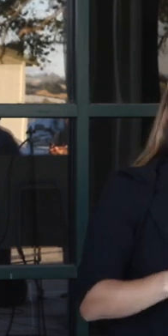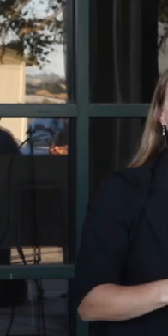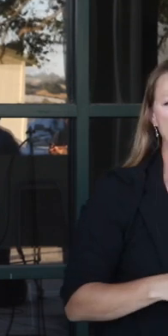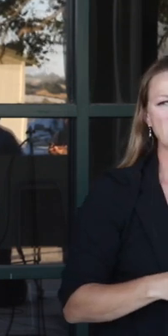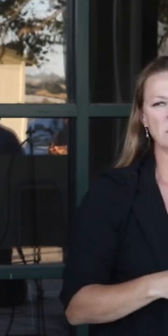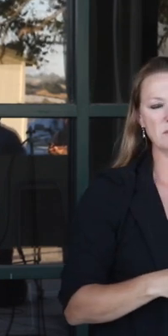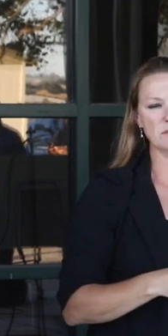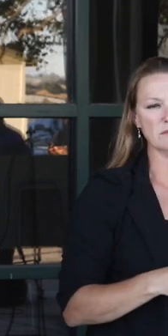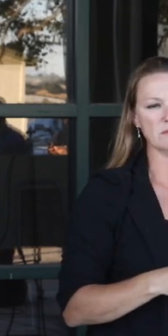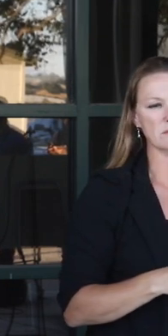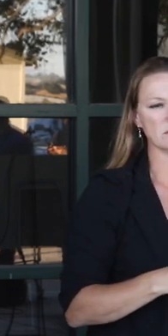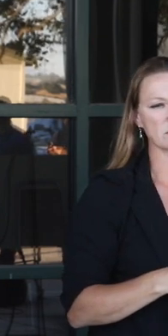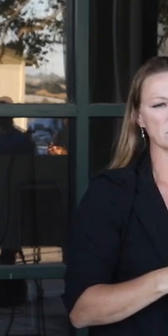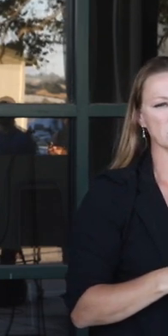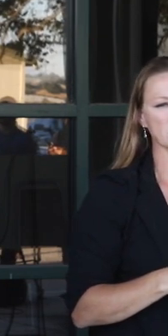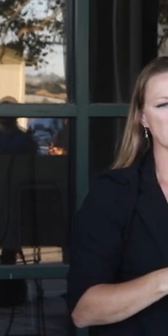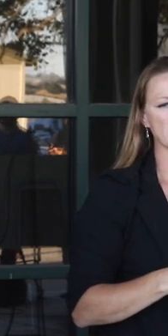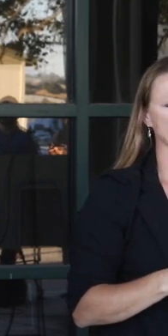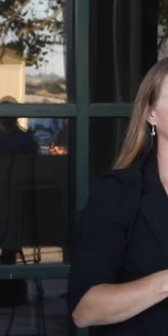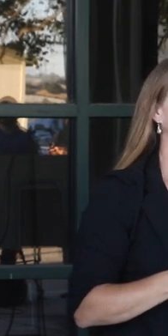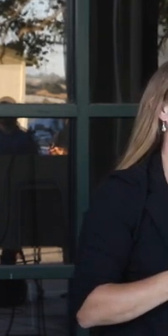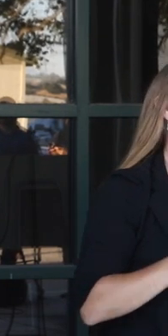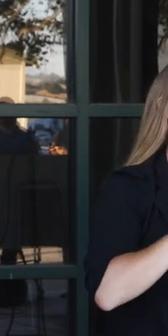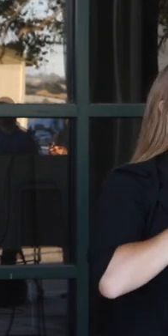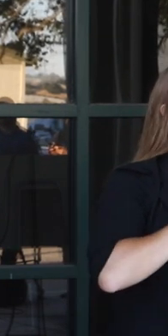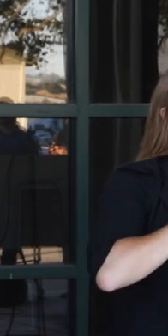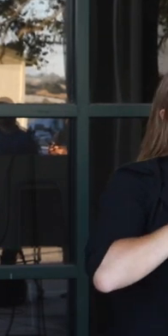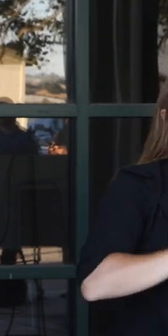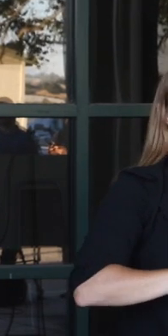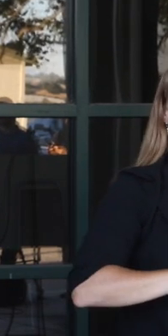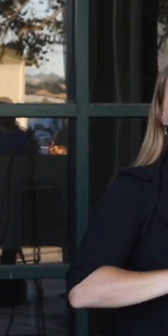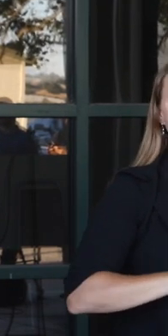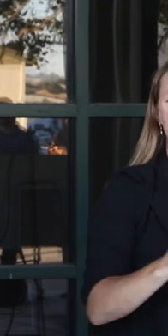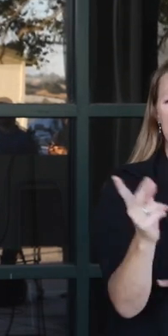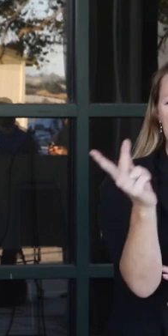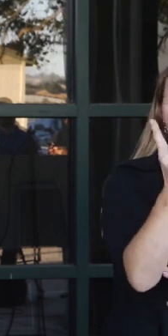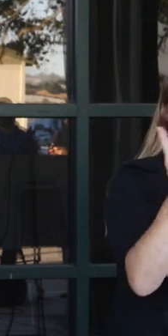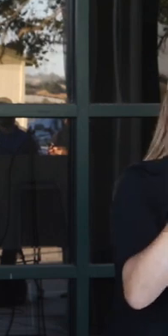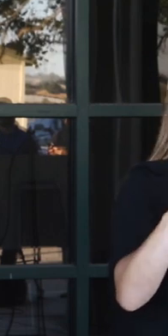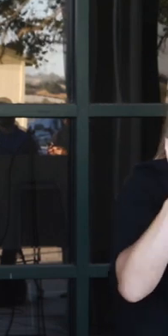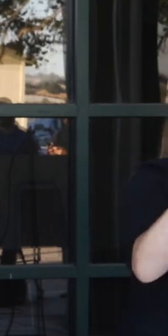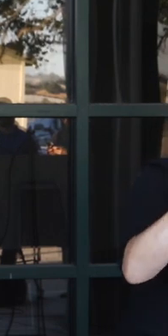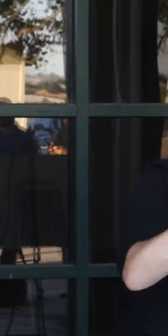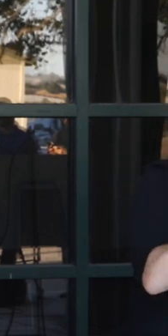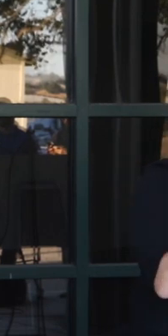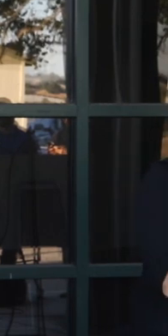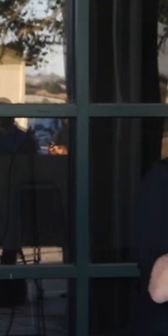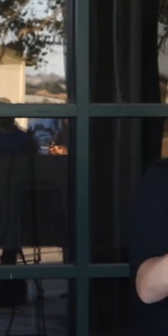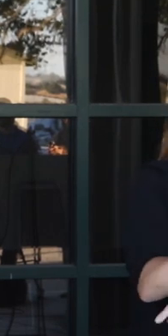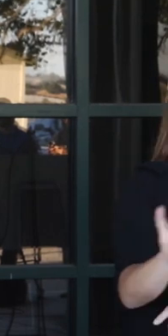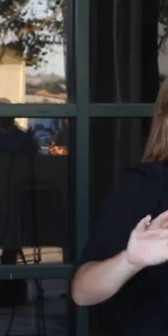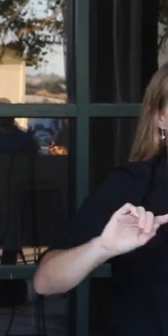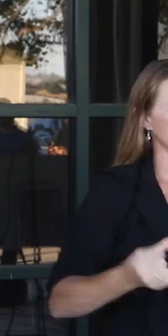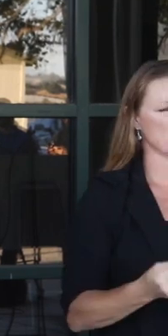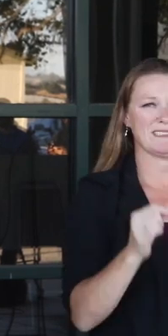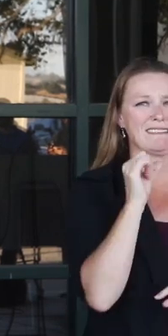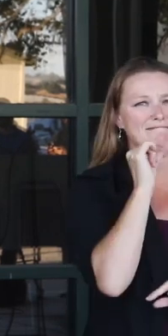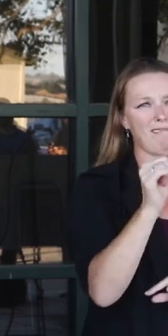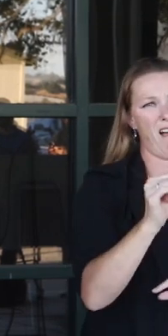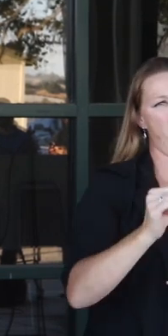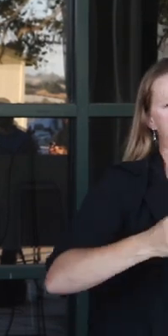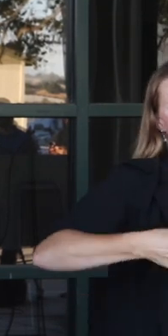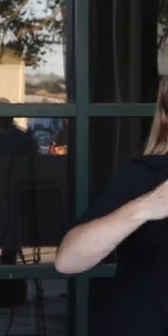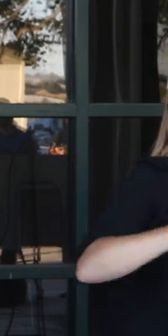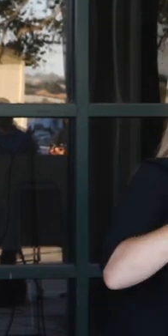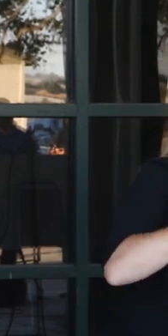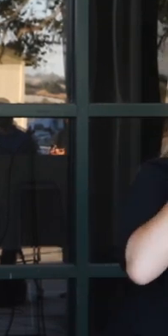It's good to say that both have non-life-threatening injuries, and both are